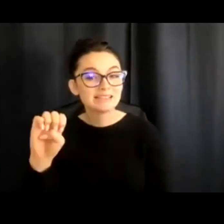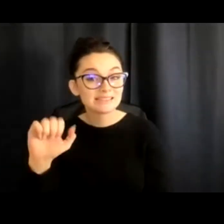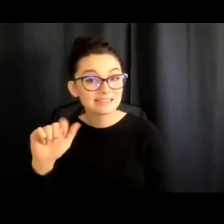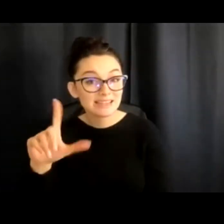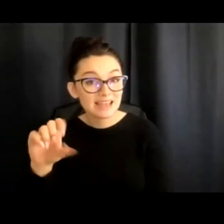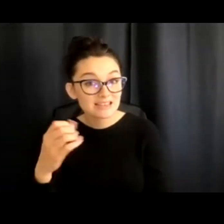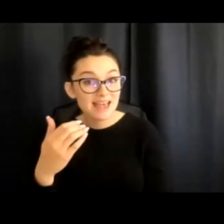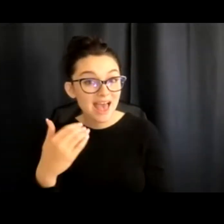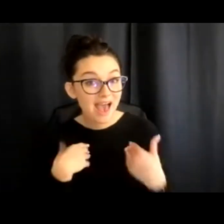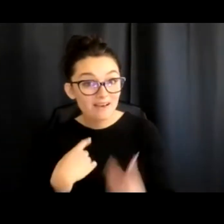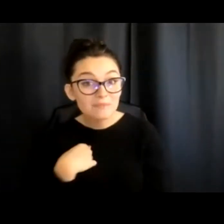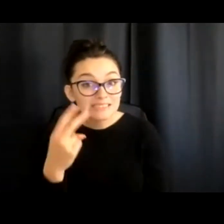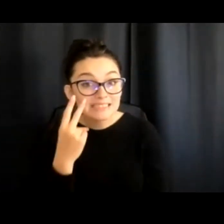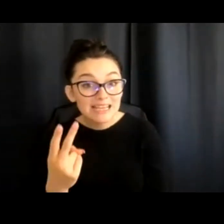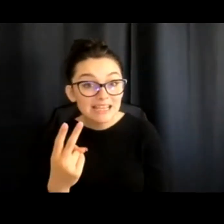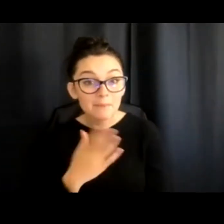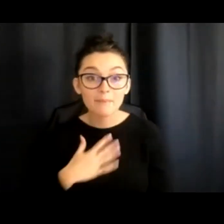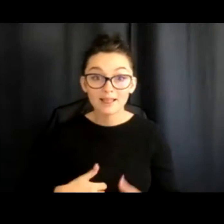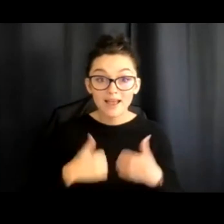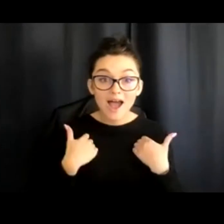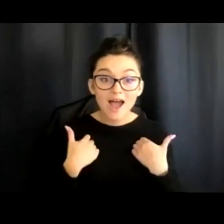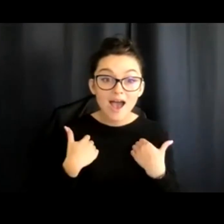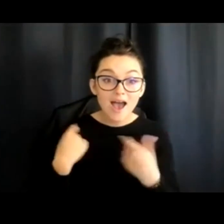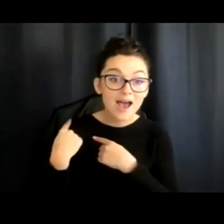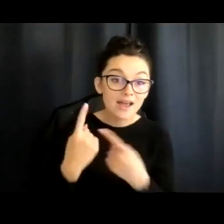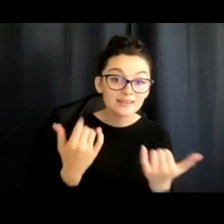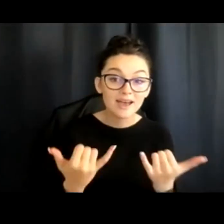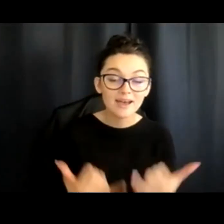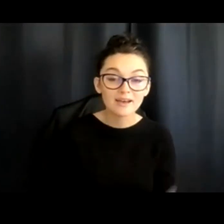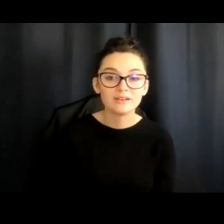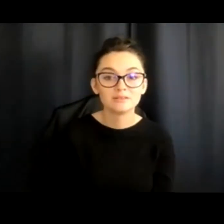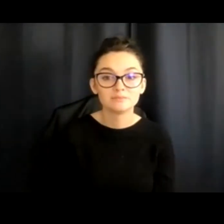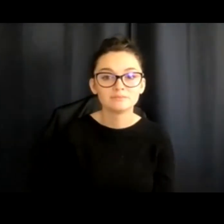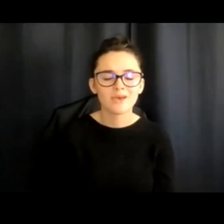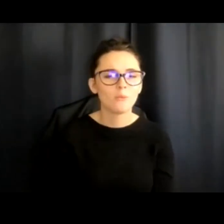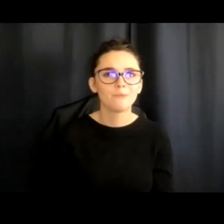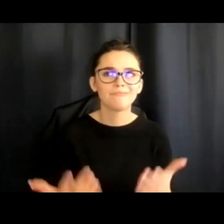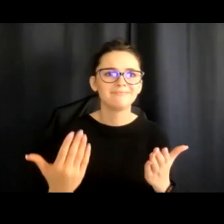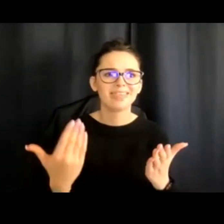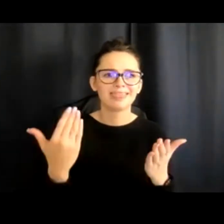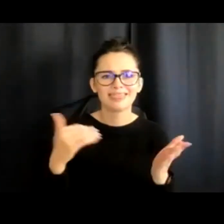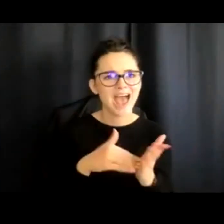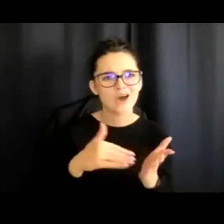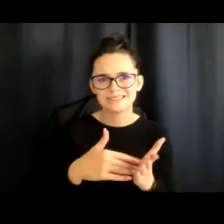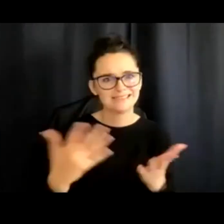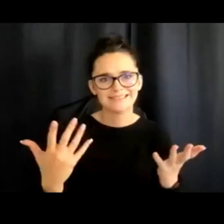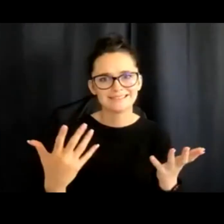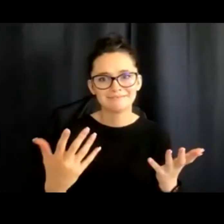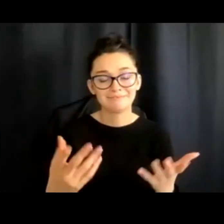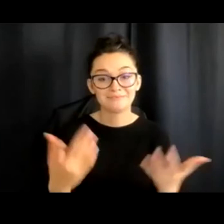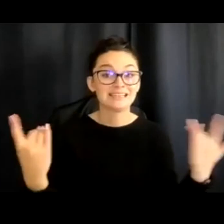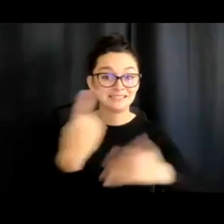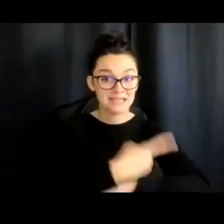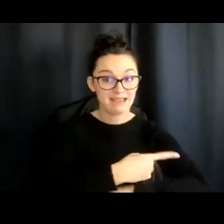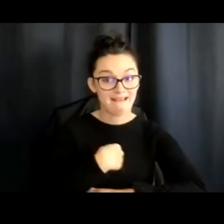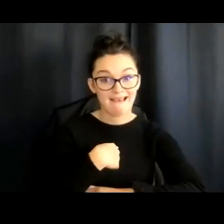I seen in my lifetime? Yeah. Thousands. We see today, I